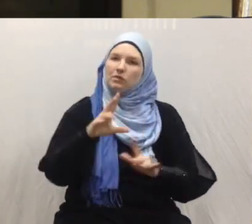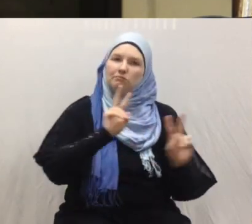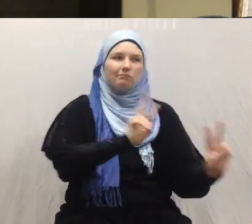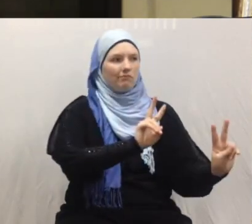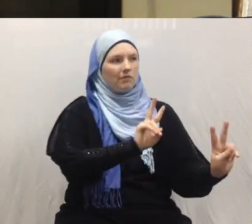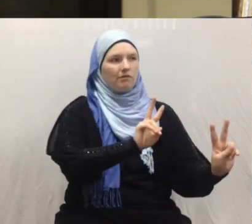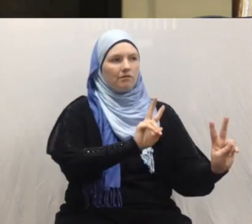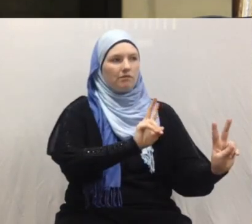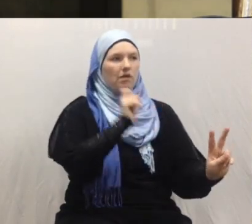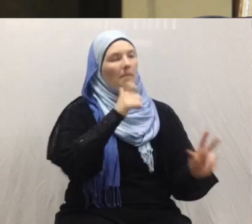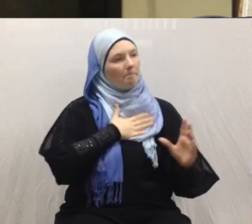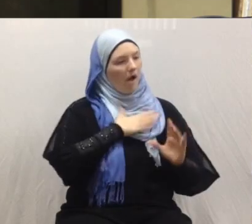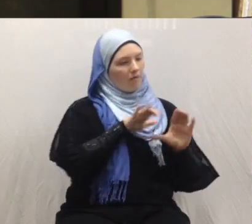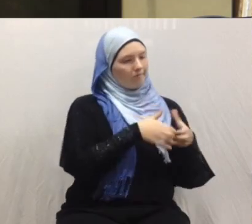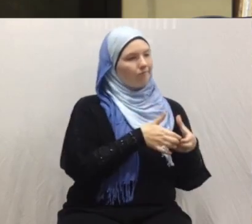So peace is not